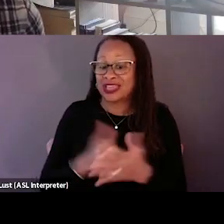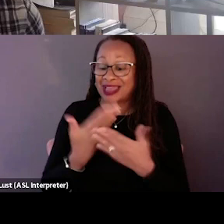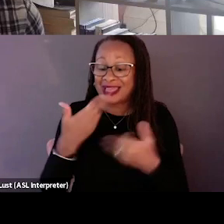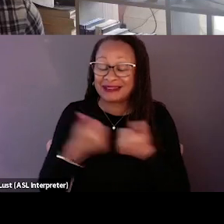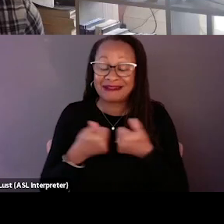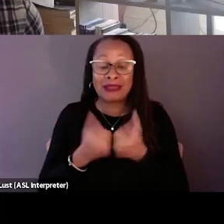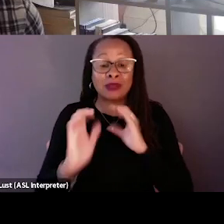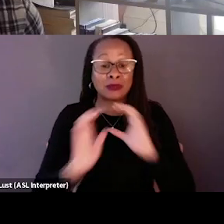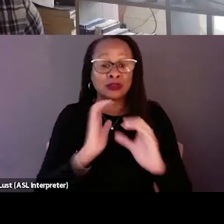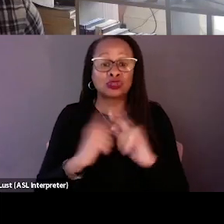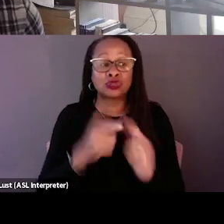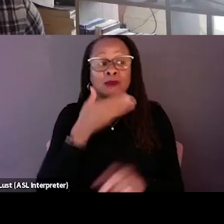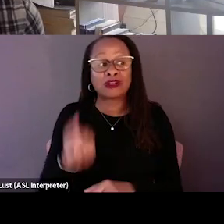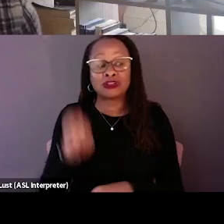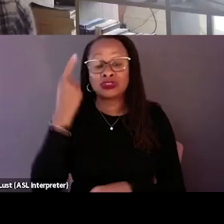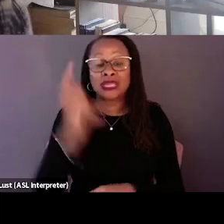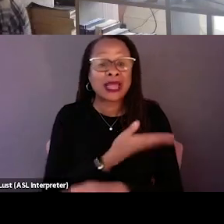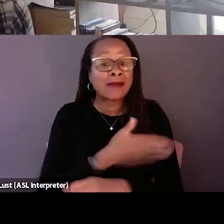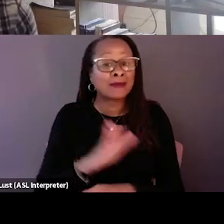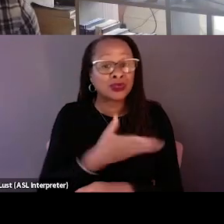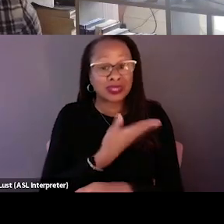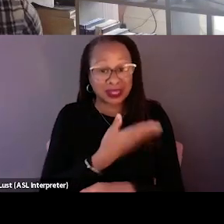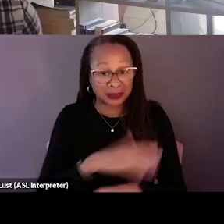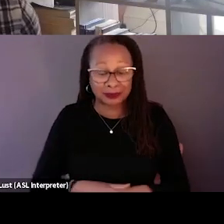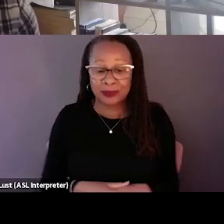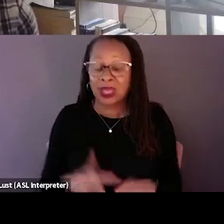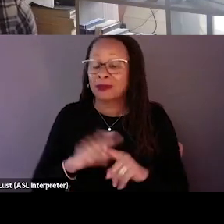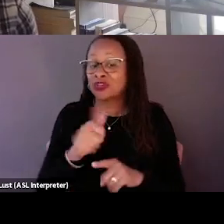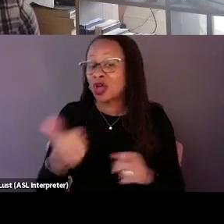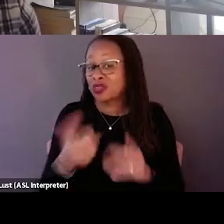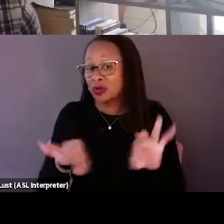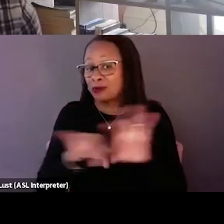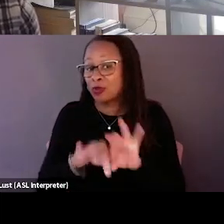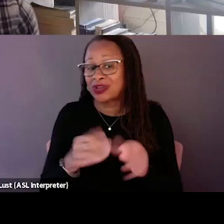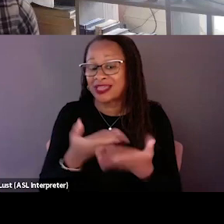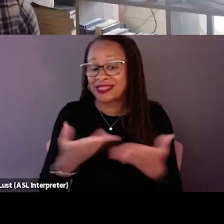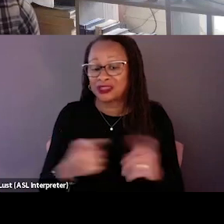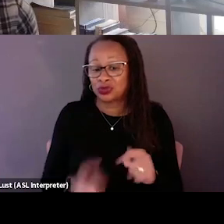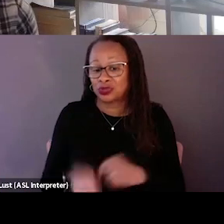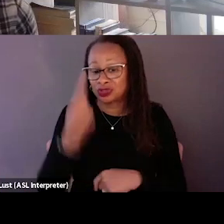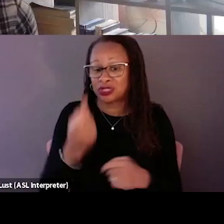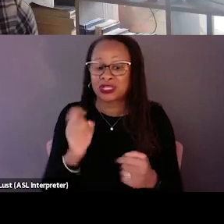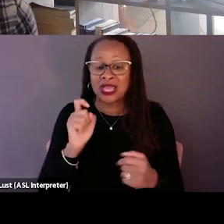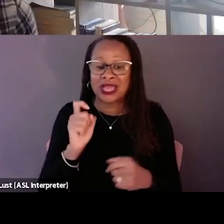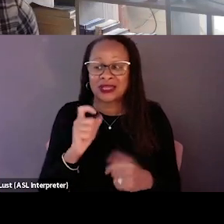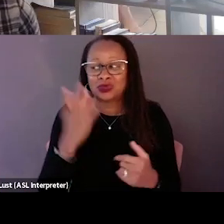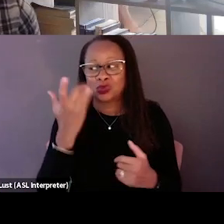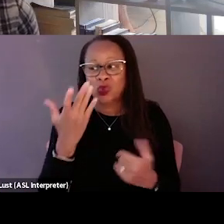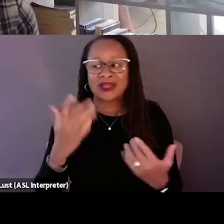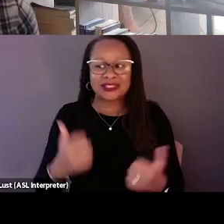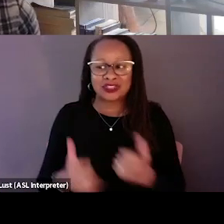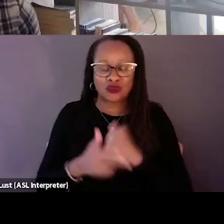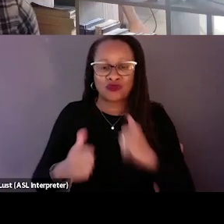better understand musicality. But the other important thing to understand, which is why this has survived for so long, is